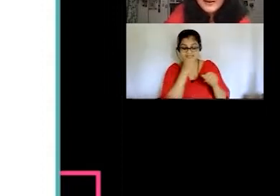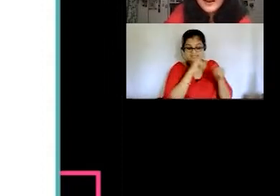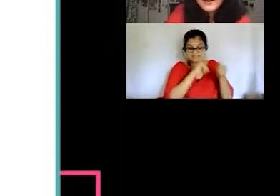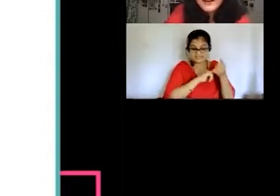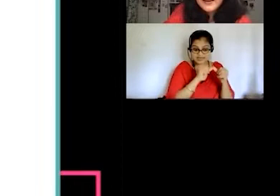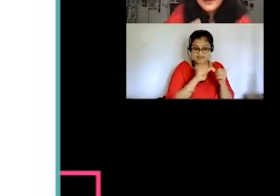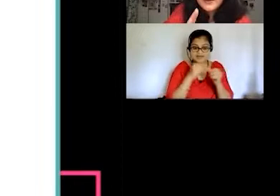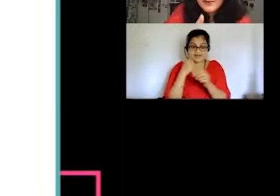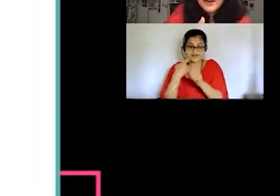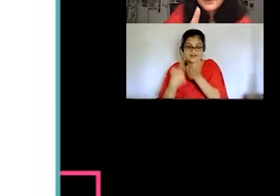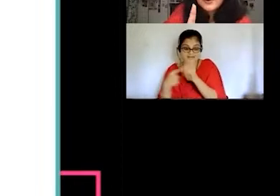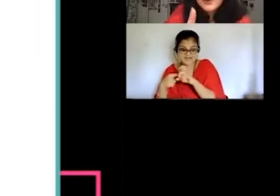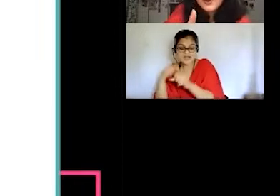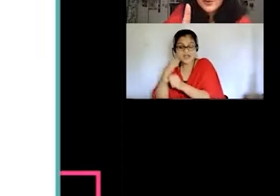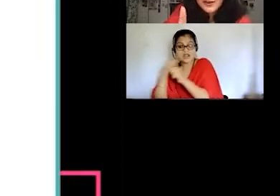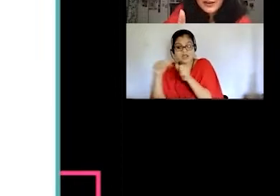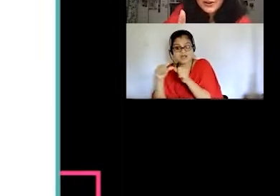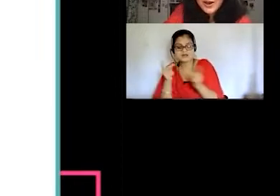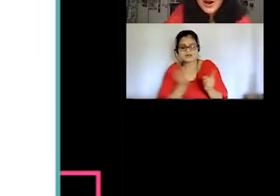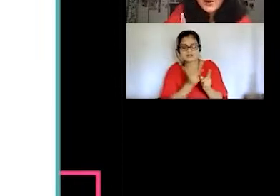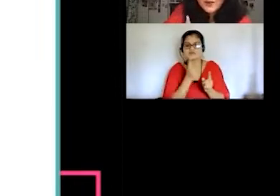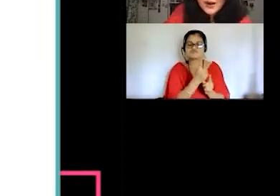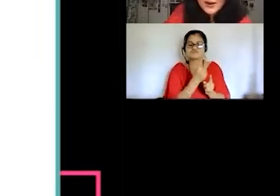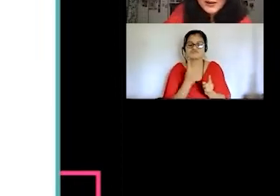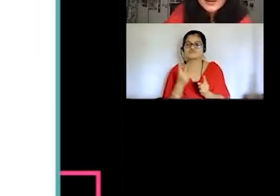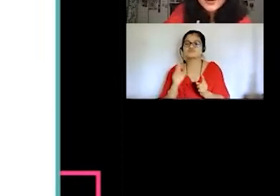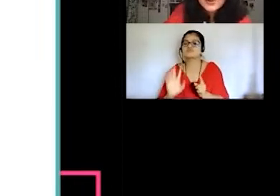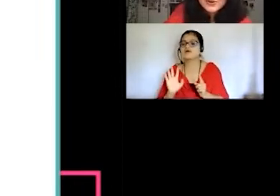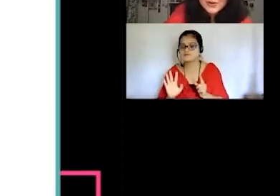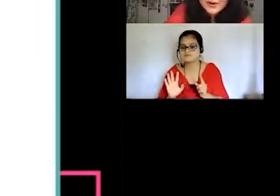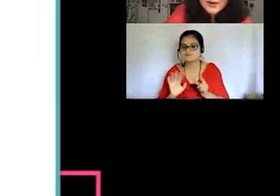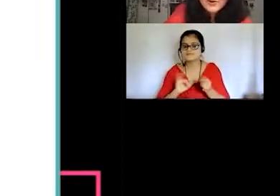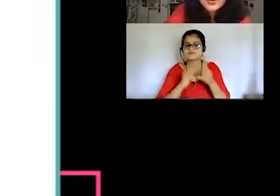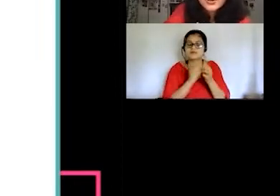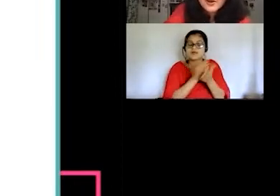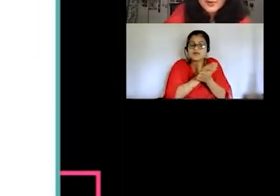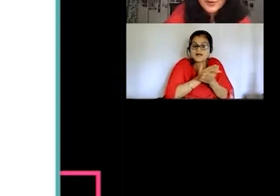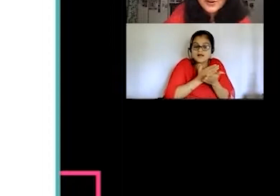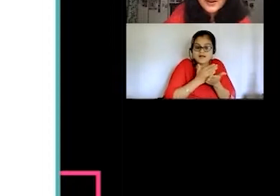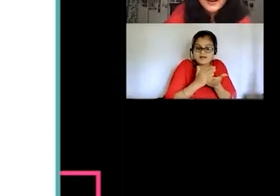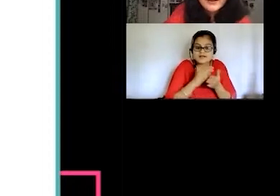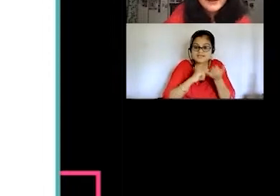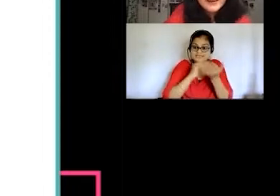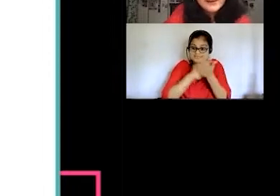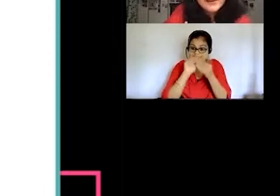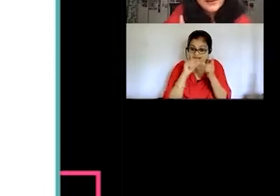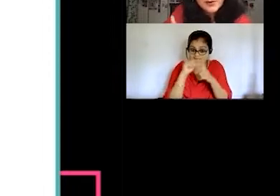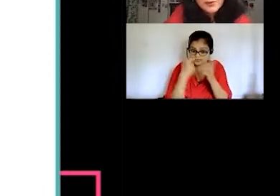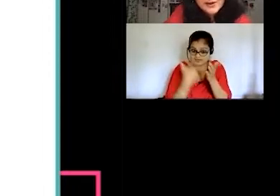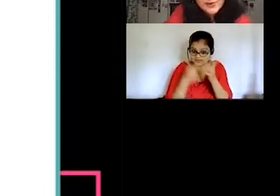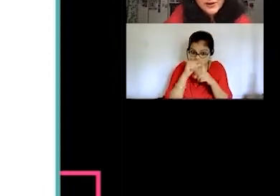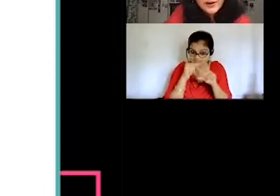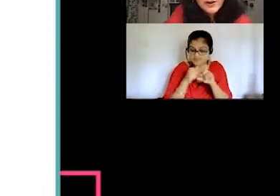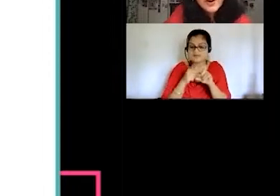dha, and ni now get 2 notes each. One is a shuddh swara or a sharp note, and the other is a